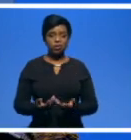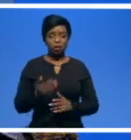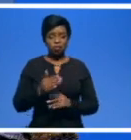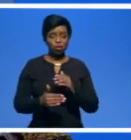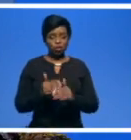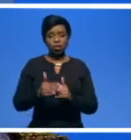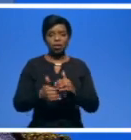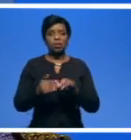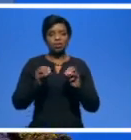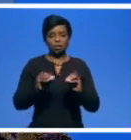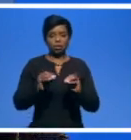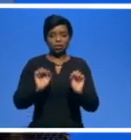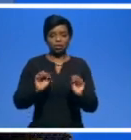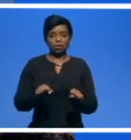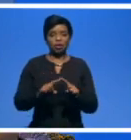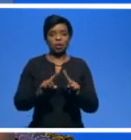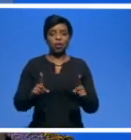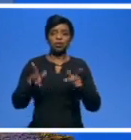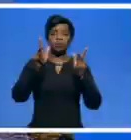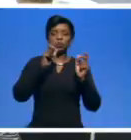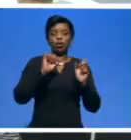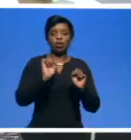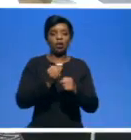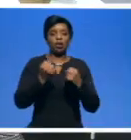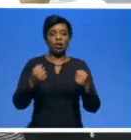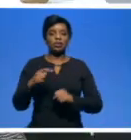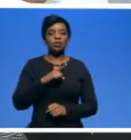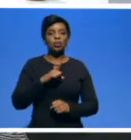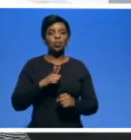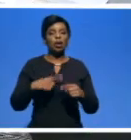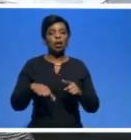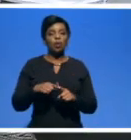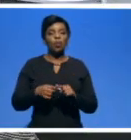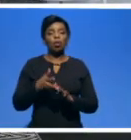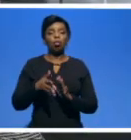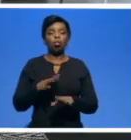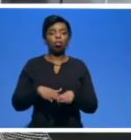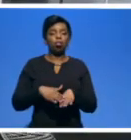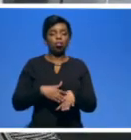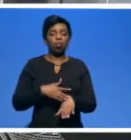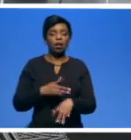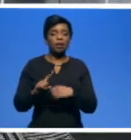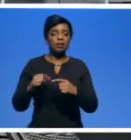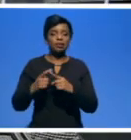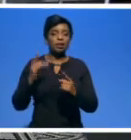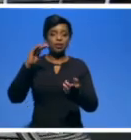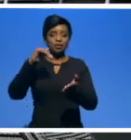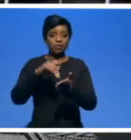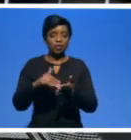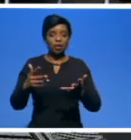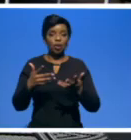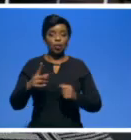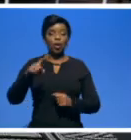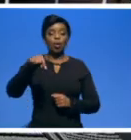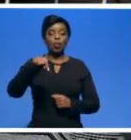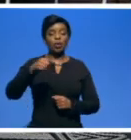impa haibona hali kalaba kala hubaning re tsamaya ka monyebo hore be re fihlelle manmo ileng hore re